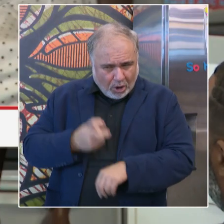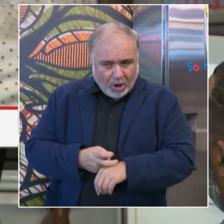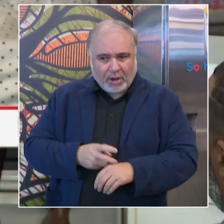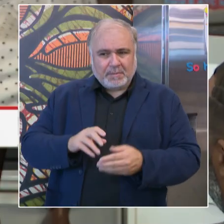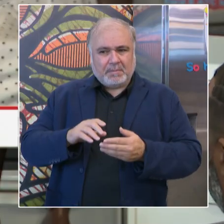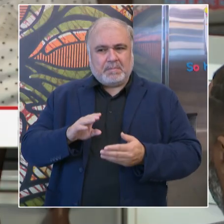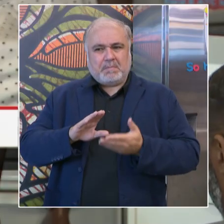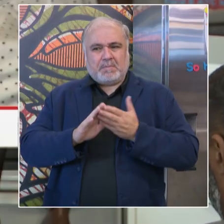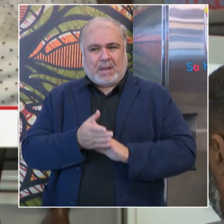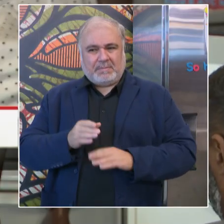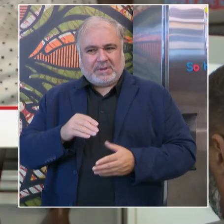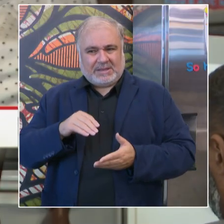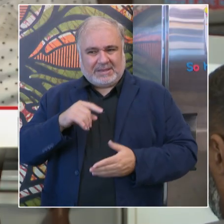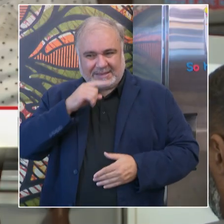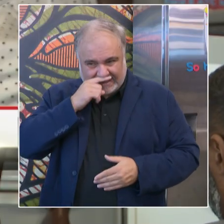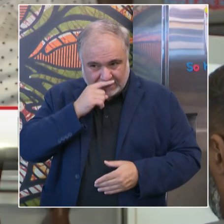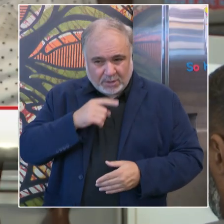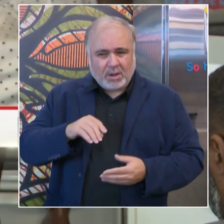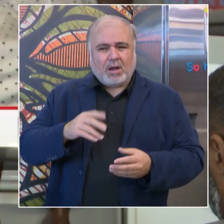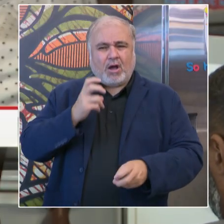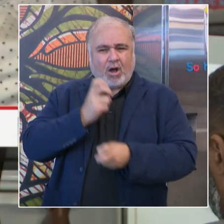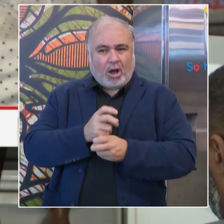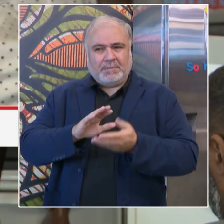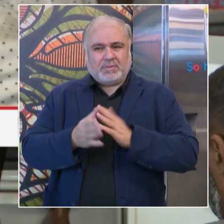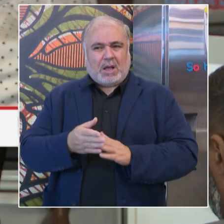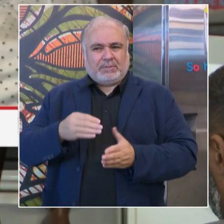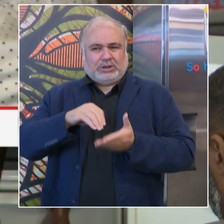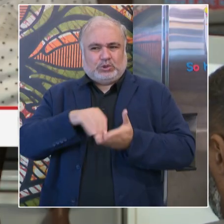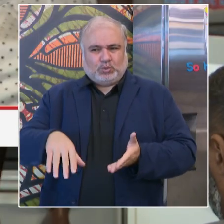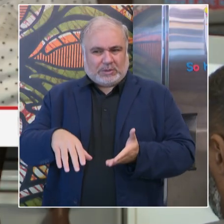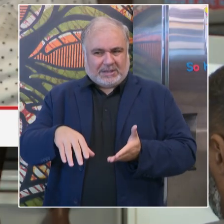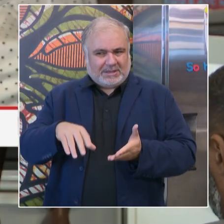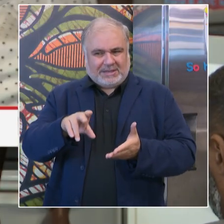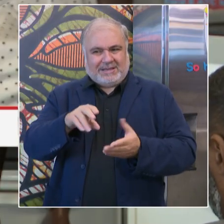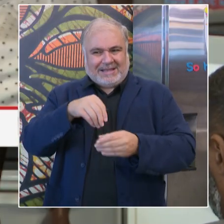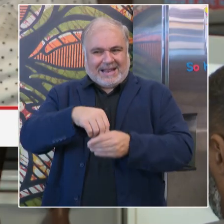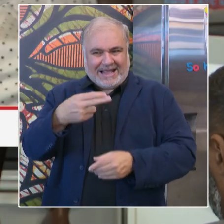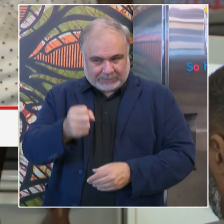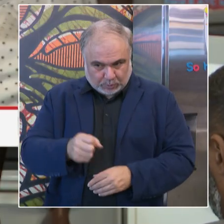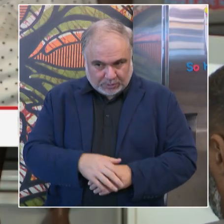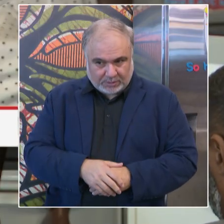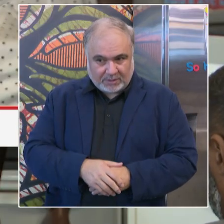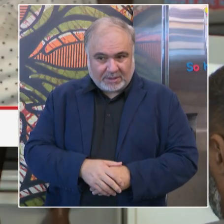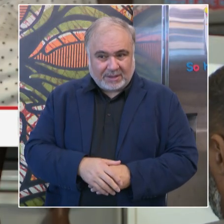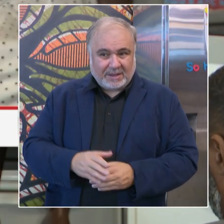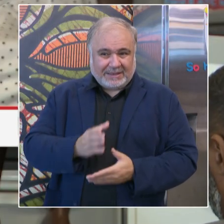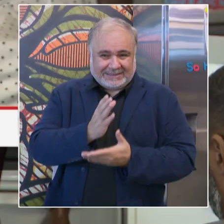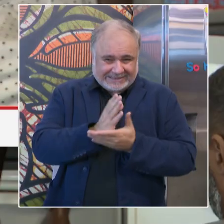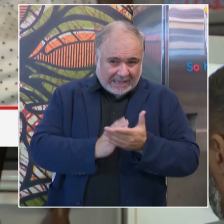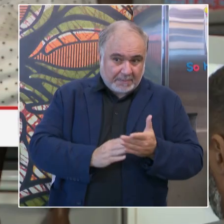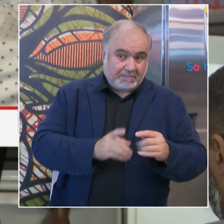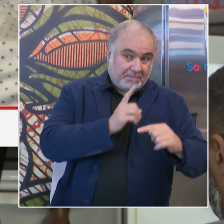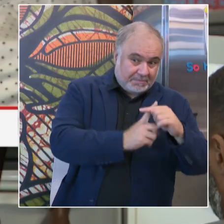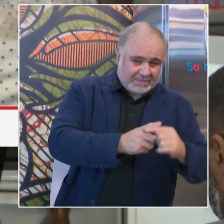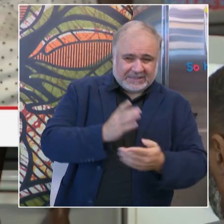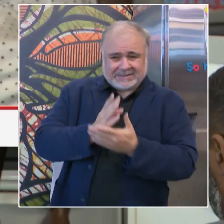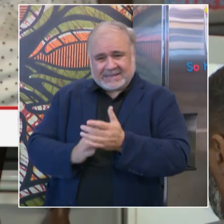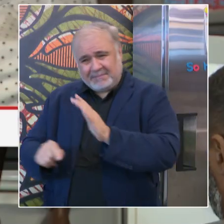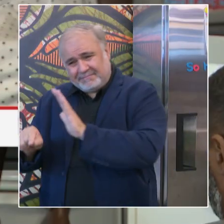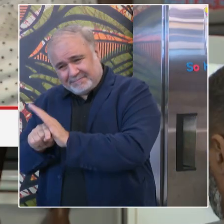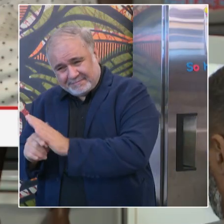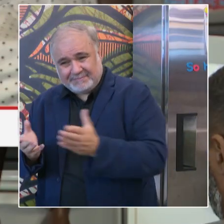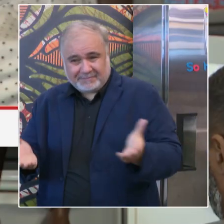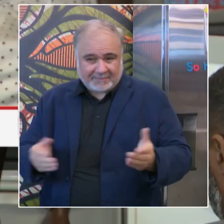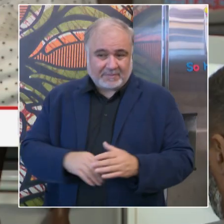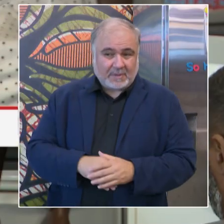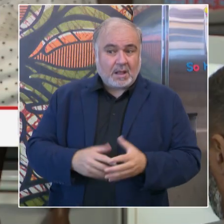more distractions, some positive, some not so positive. And there's a lot of draws. So our education